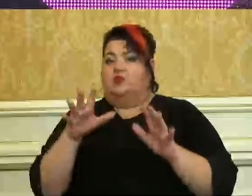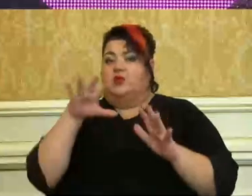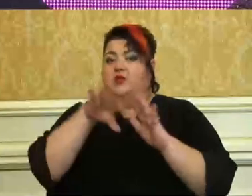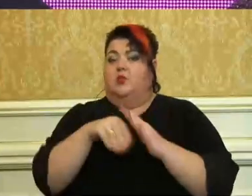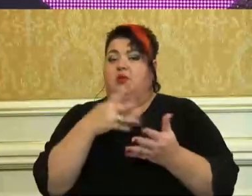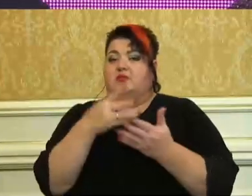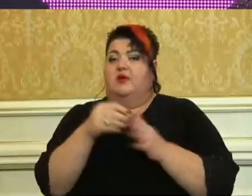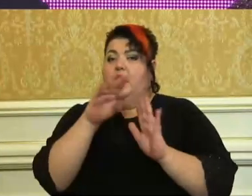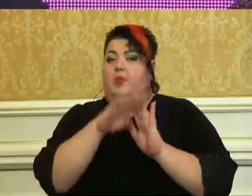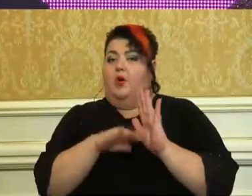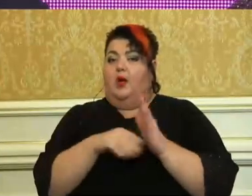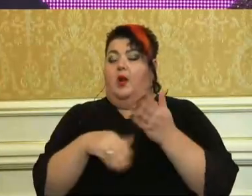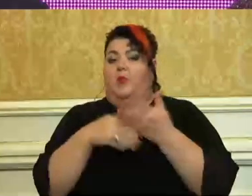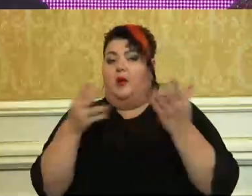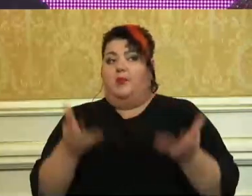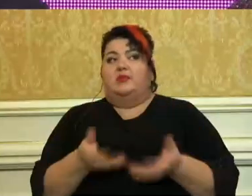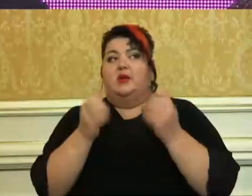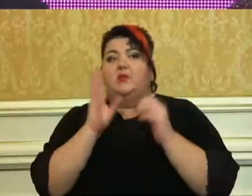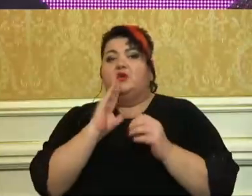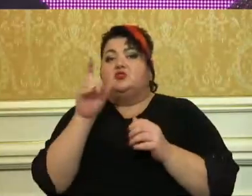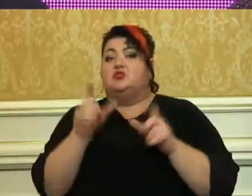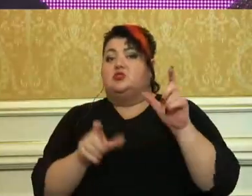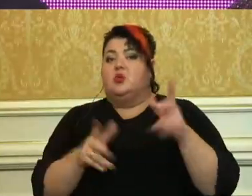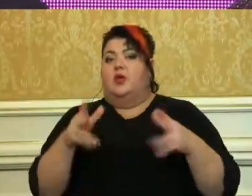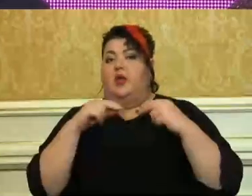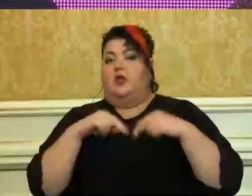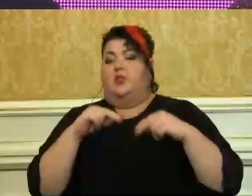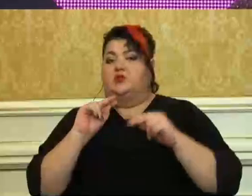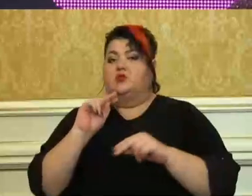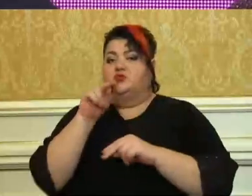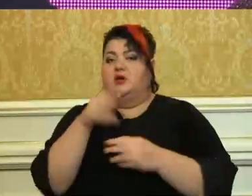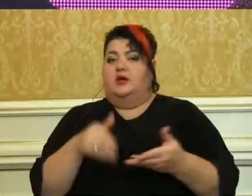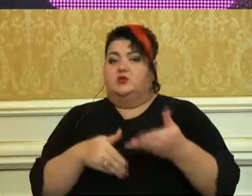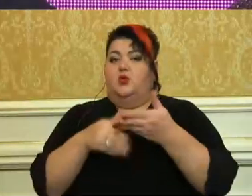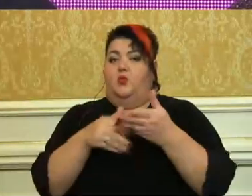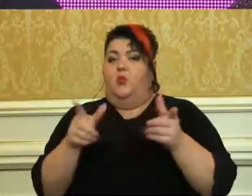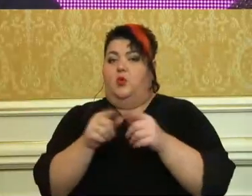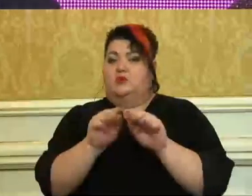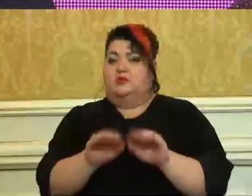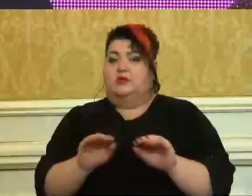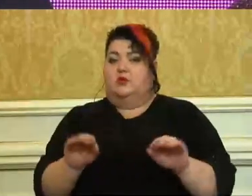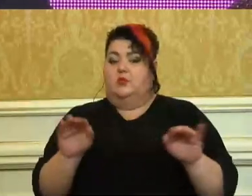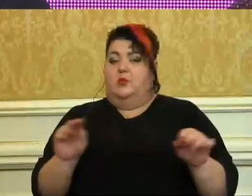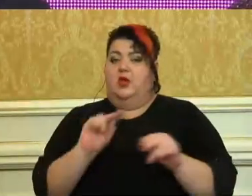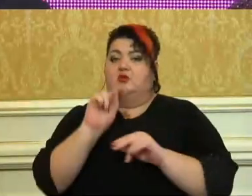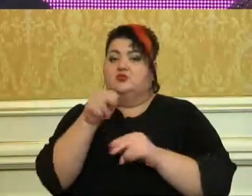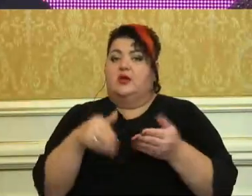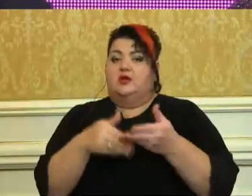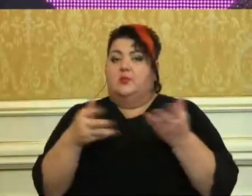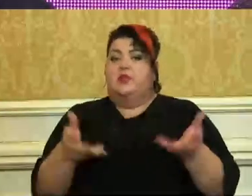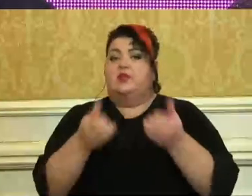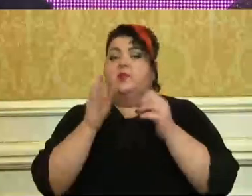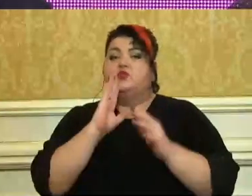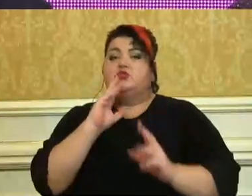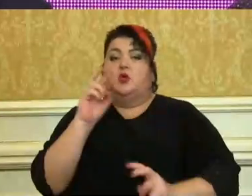could start their own programs to support the women, those who are working with